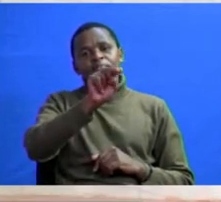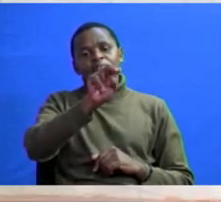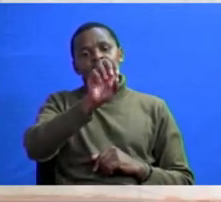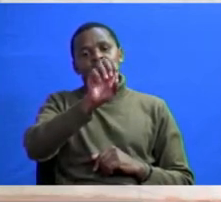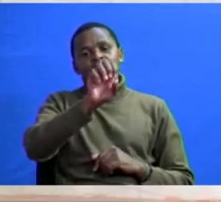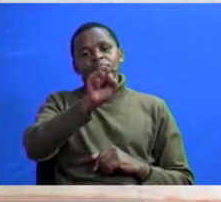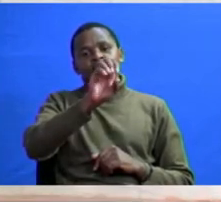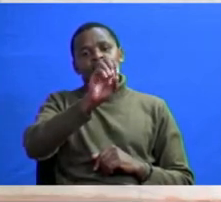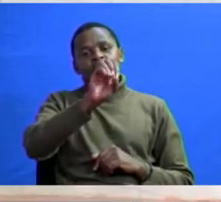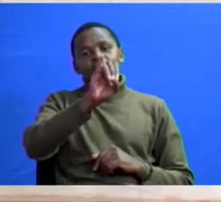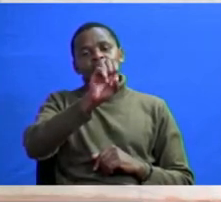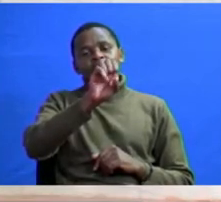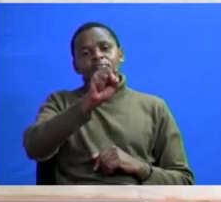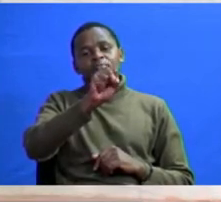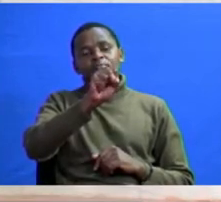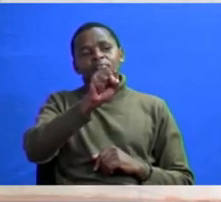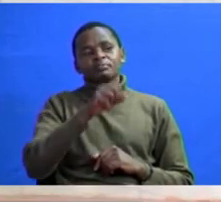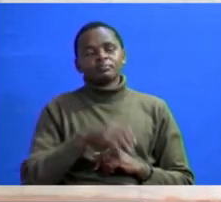minute or so.